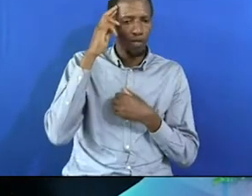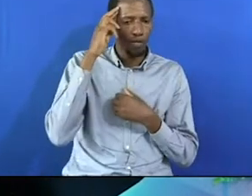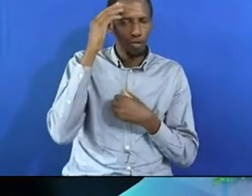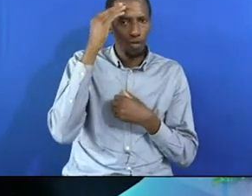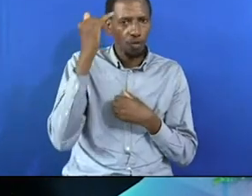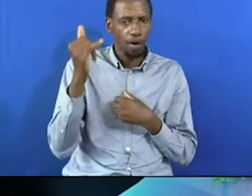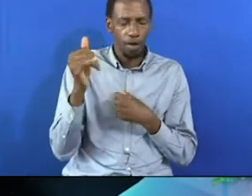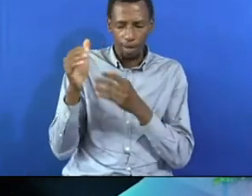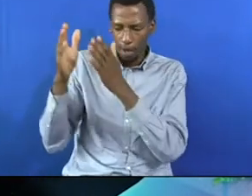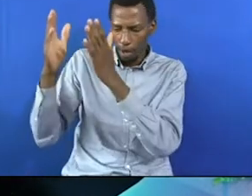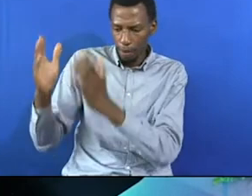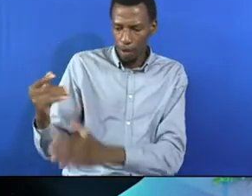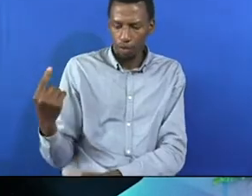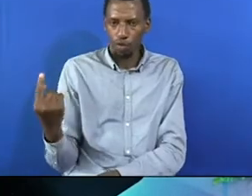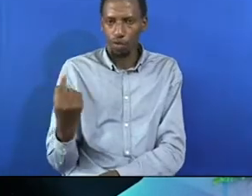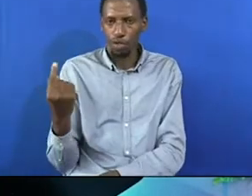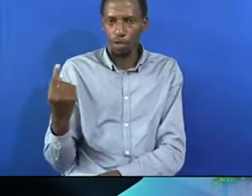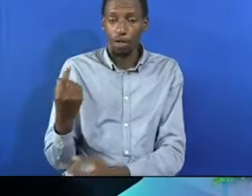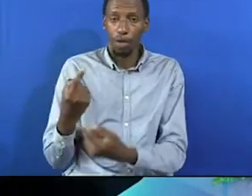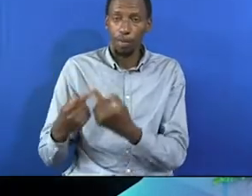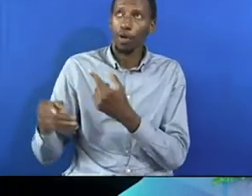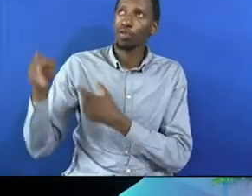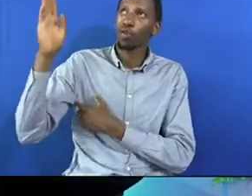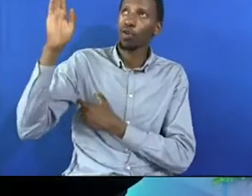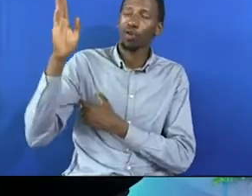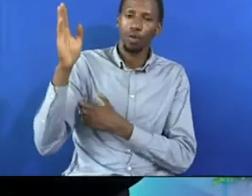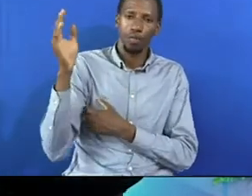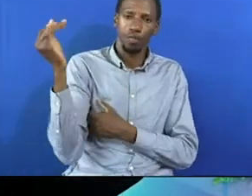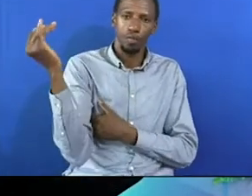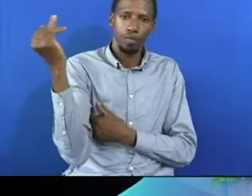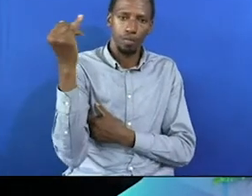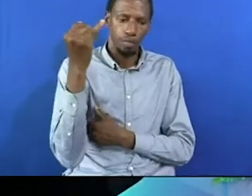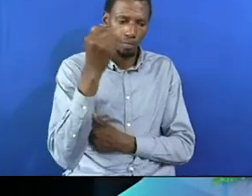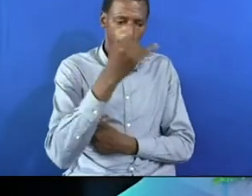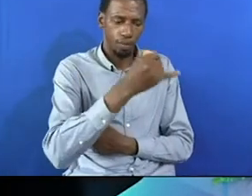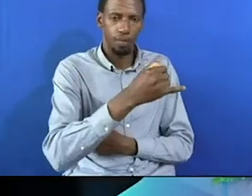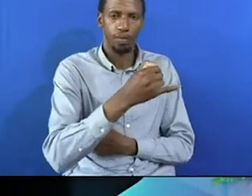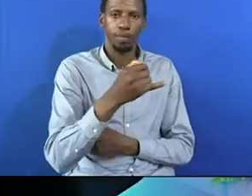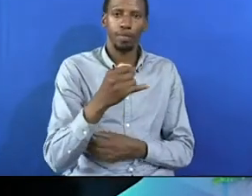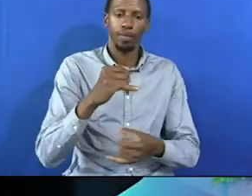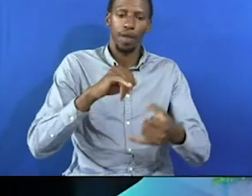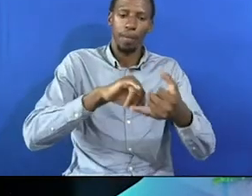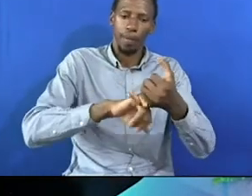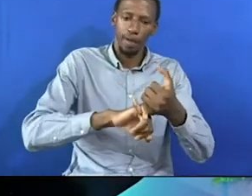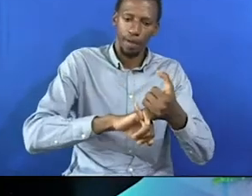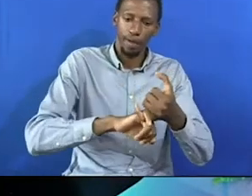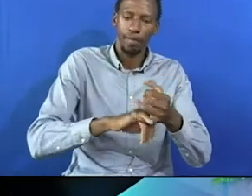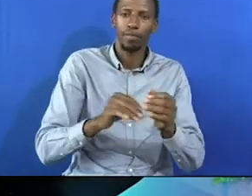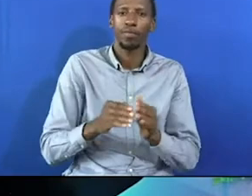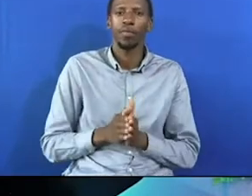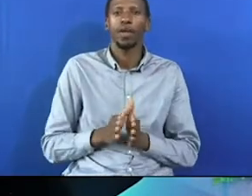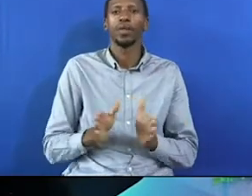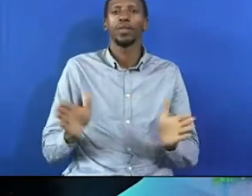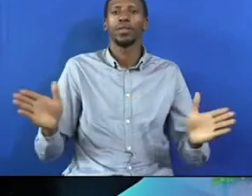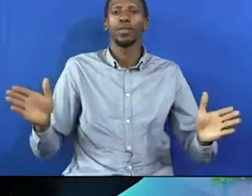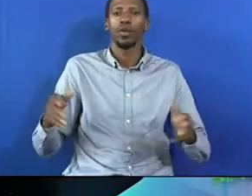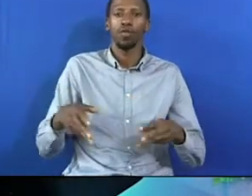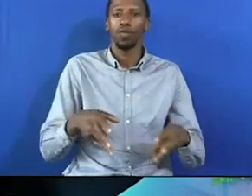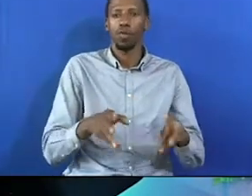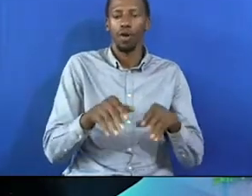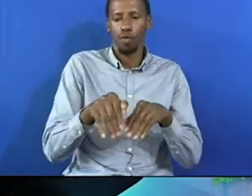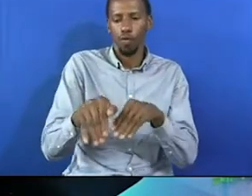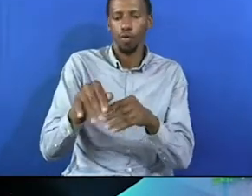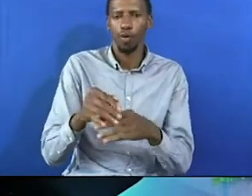be single, yet God designed marriage as a general path to be followed. What point am I